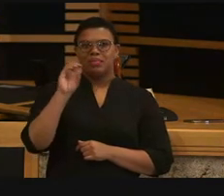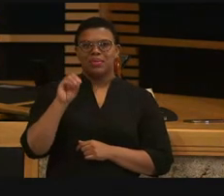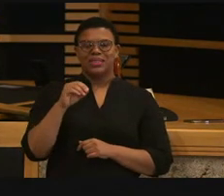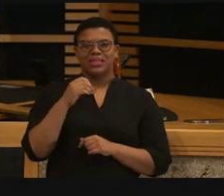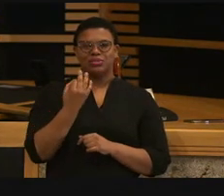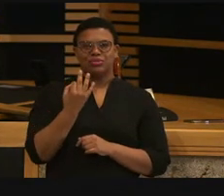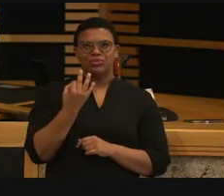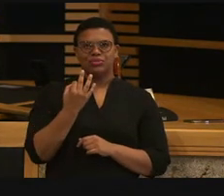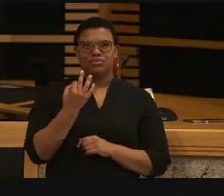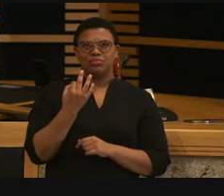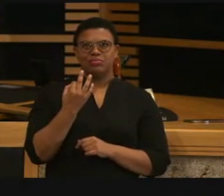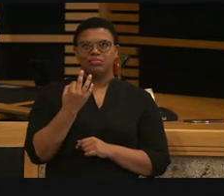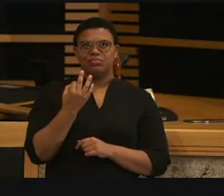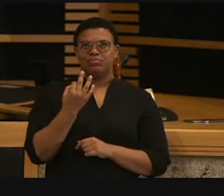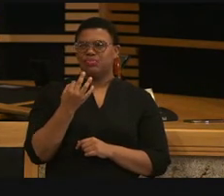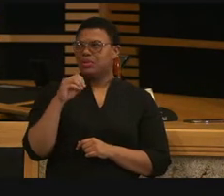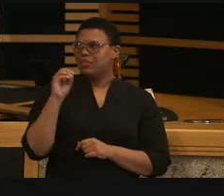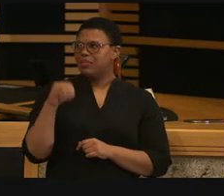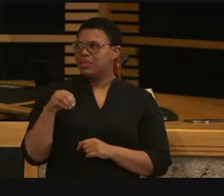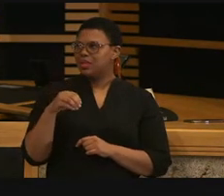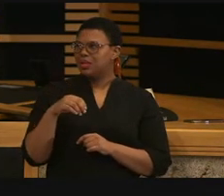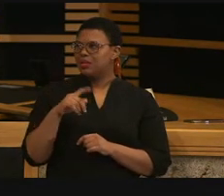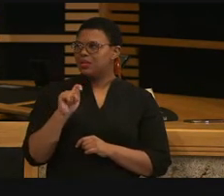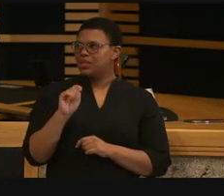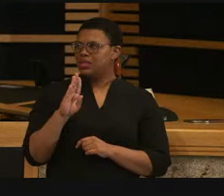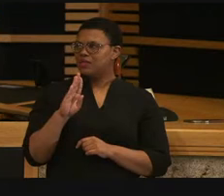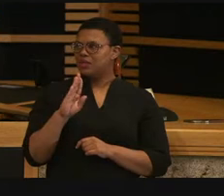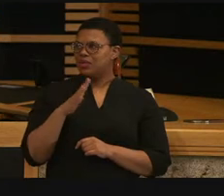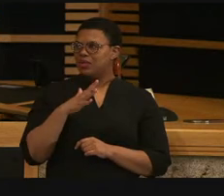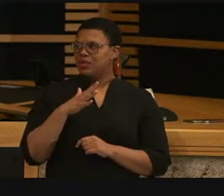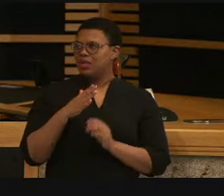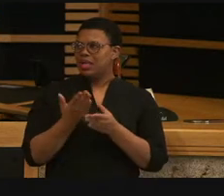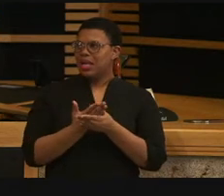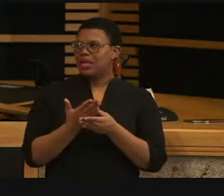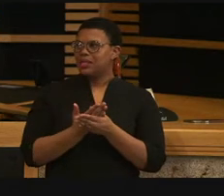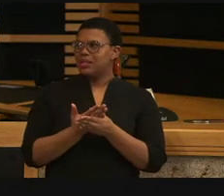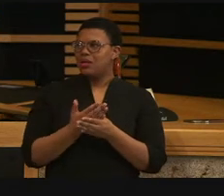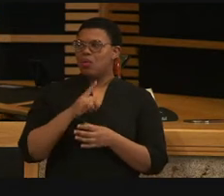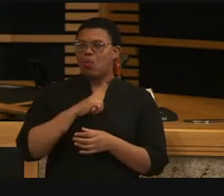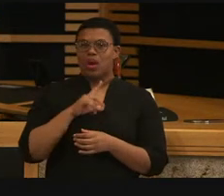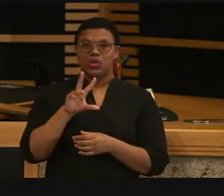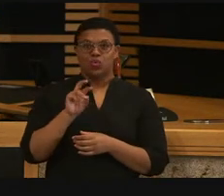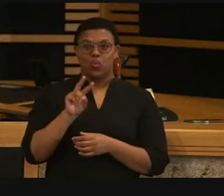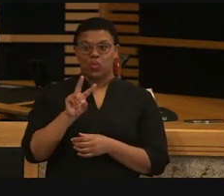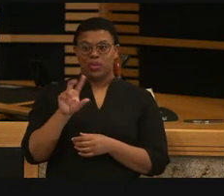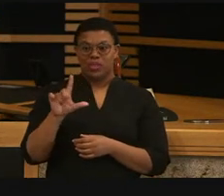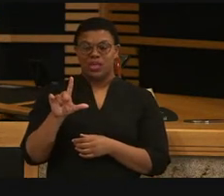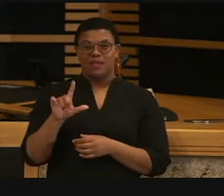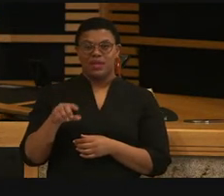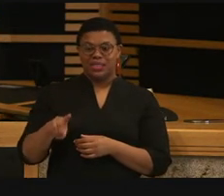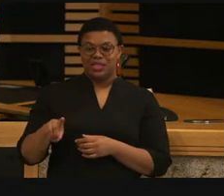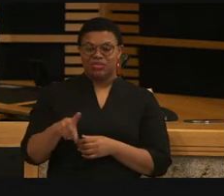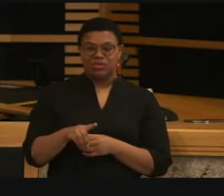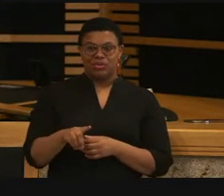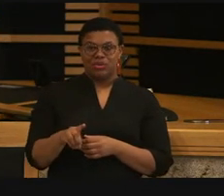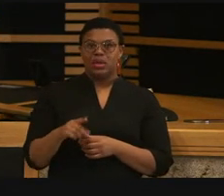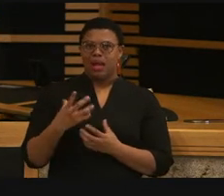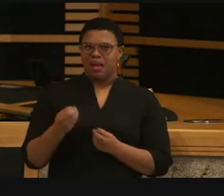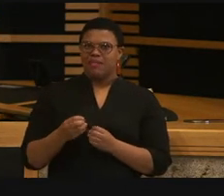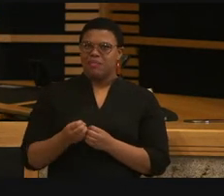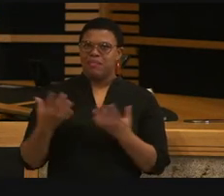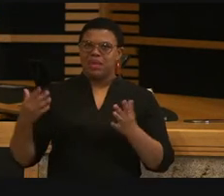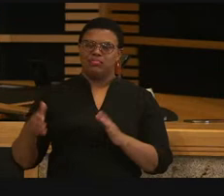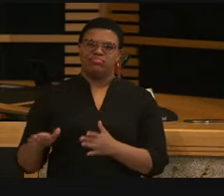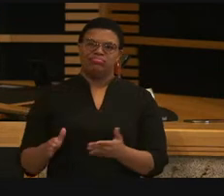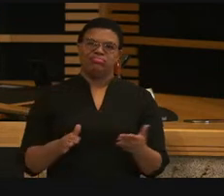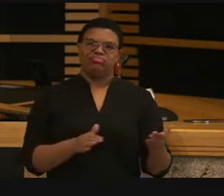cases worldwide. More frightening, the 4 out of 27 districts with a high infection rate in the country are